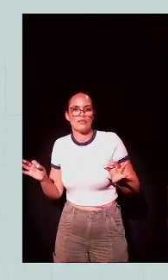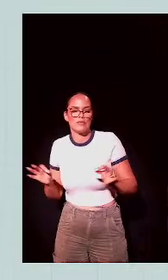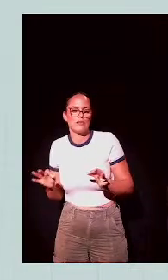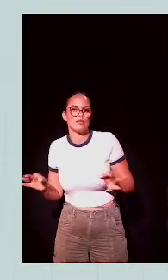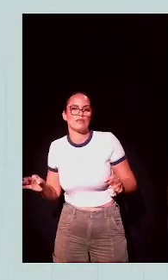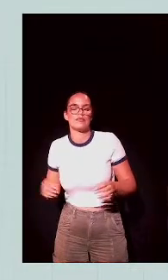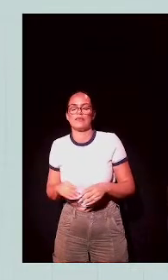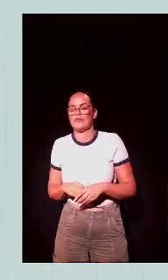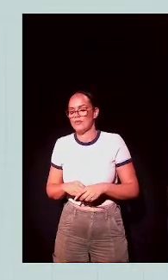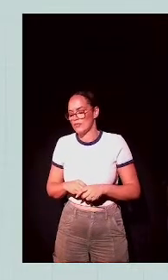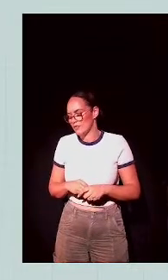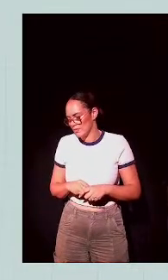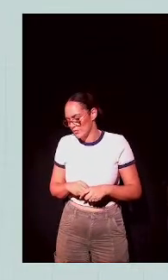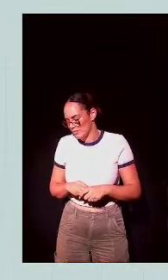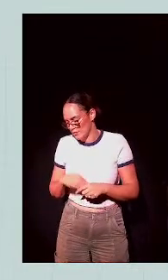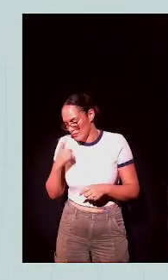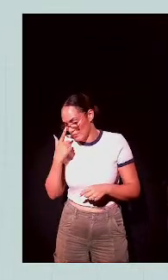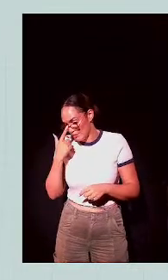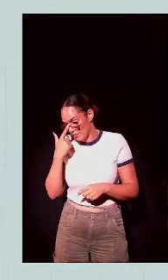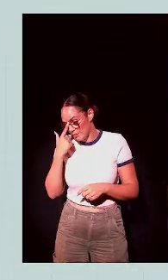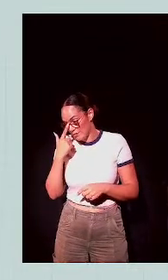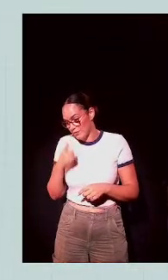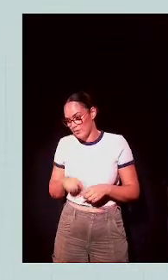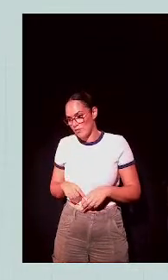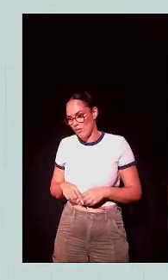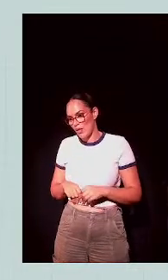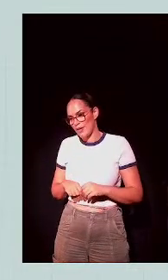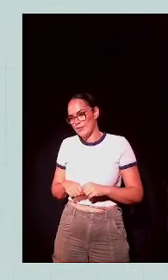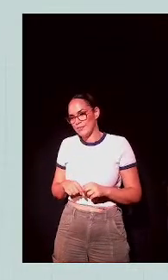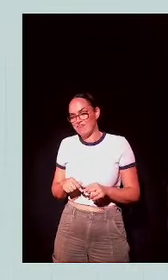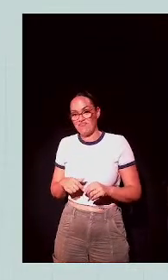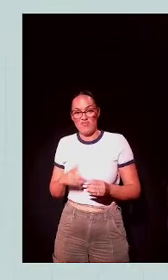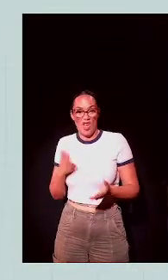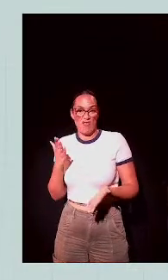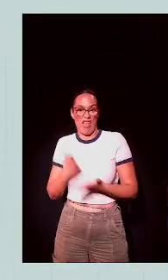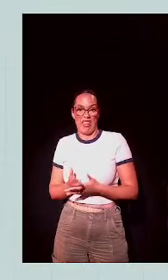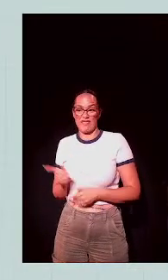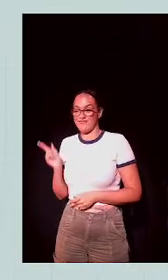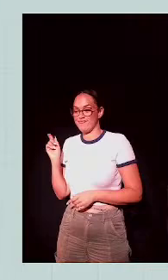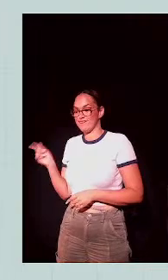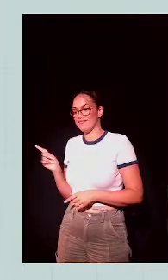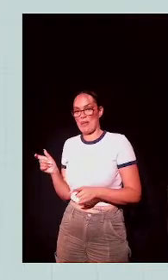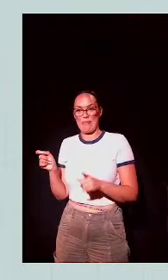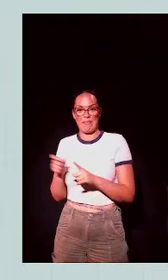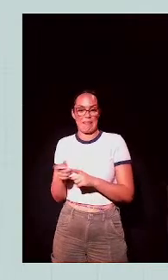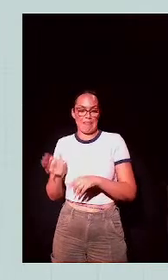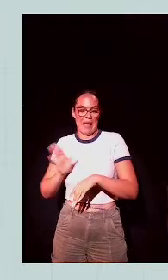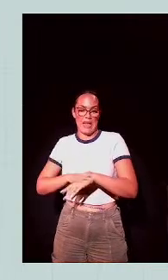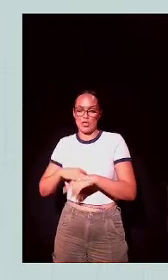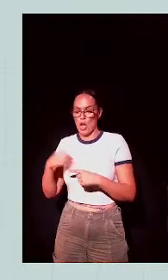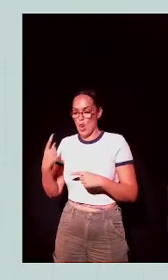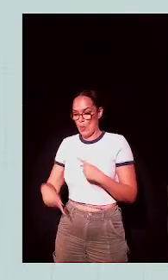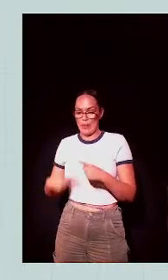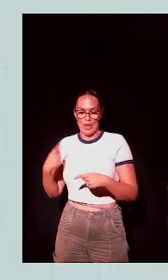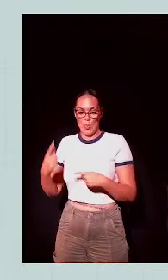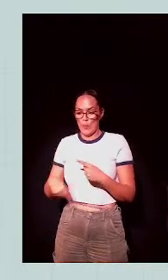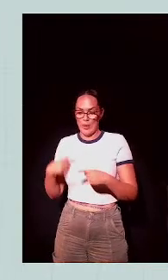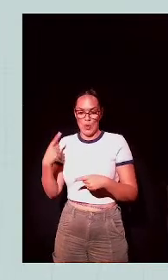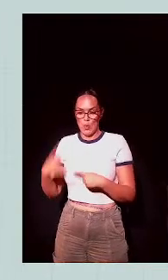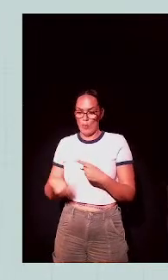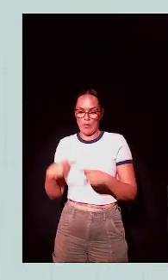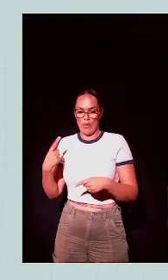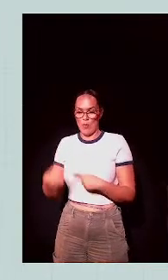and it's a patch that's looping, but it's looping in such a way that it's quite hard to pick up